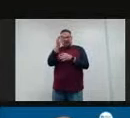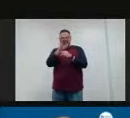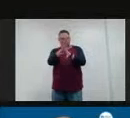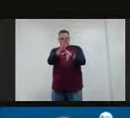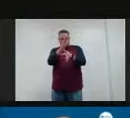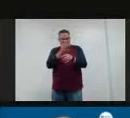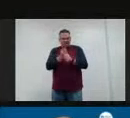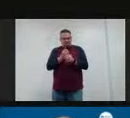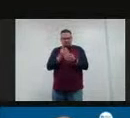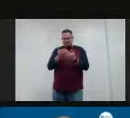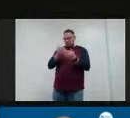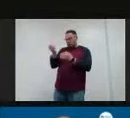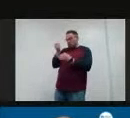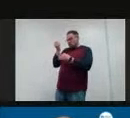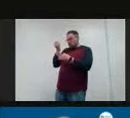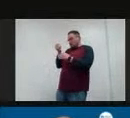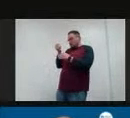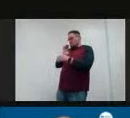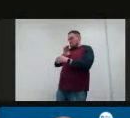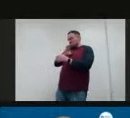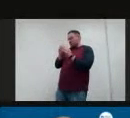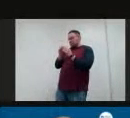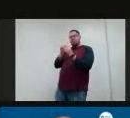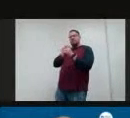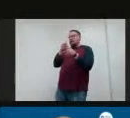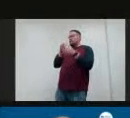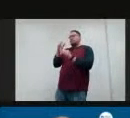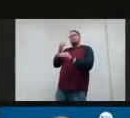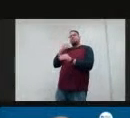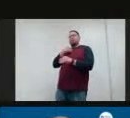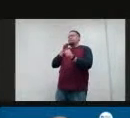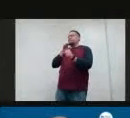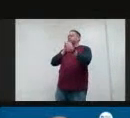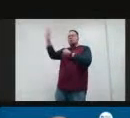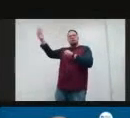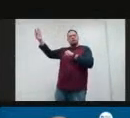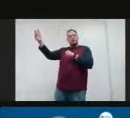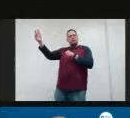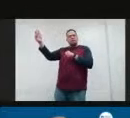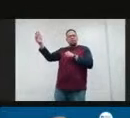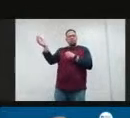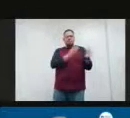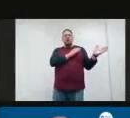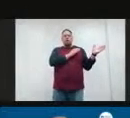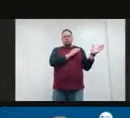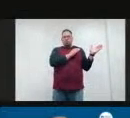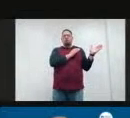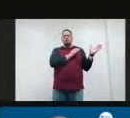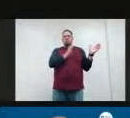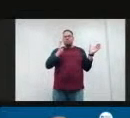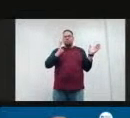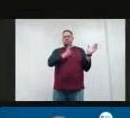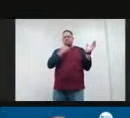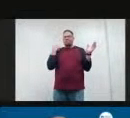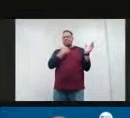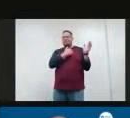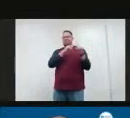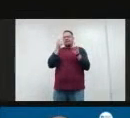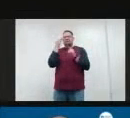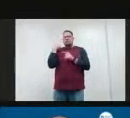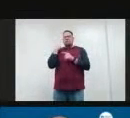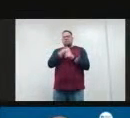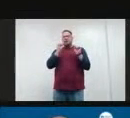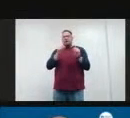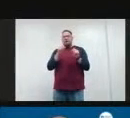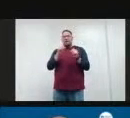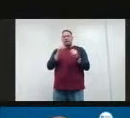like, does not lend me to be a fully prepared board member. But if we can get them at